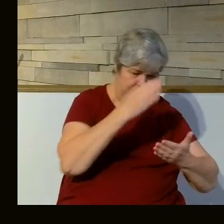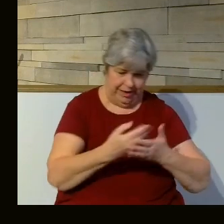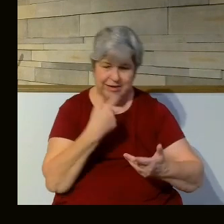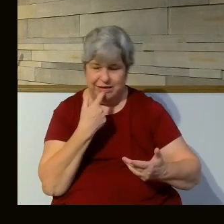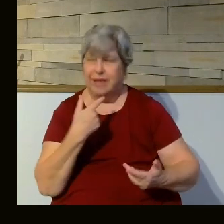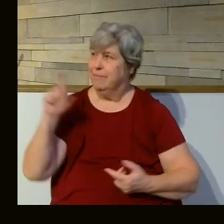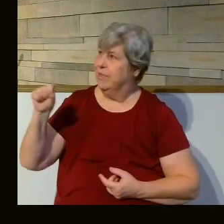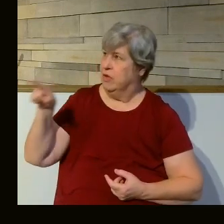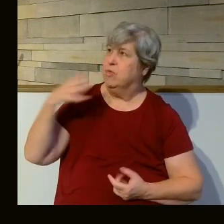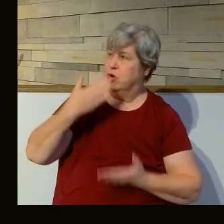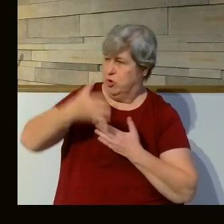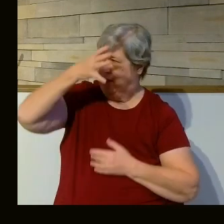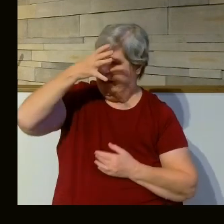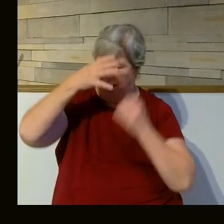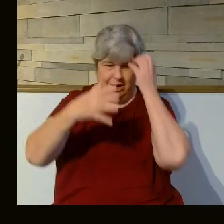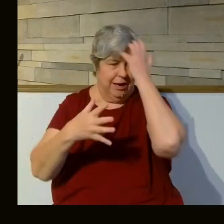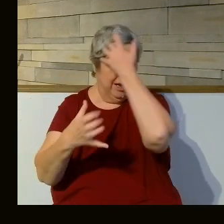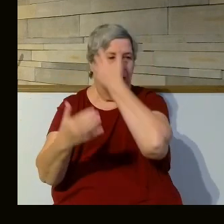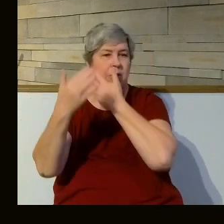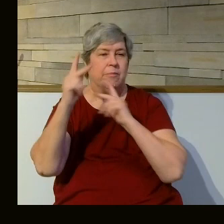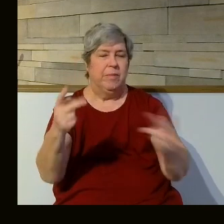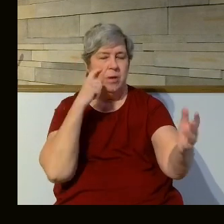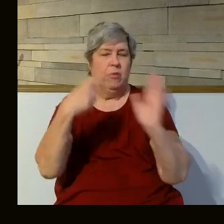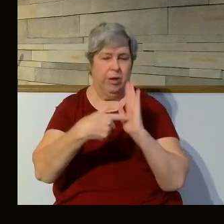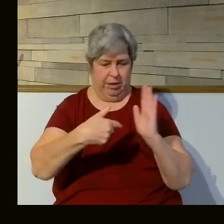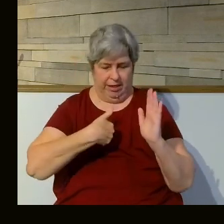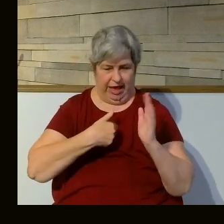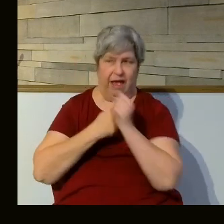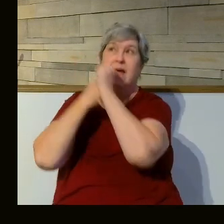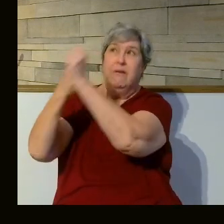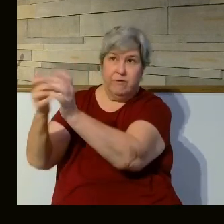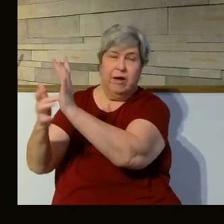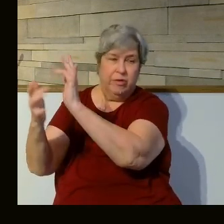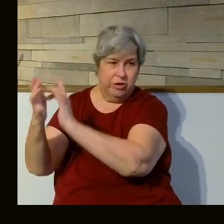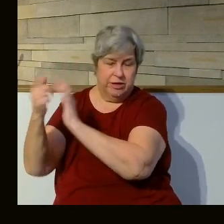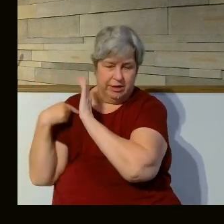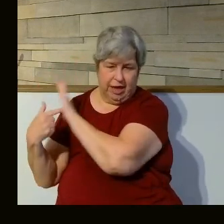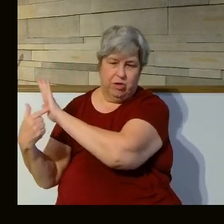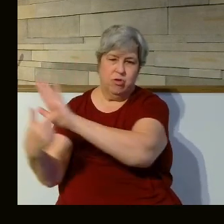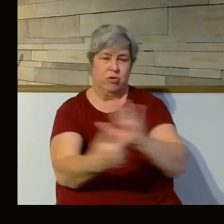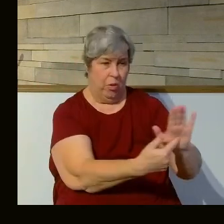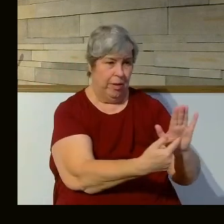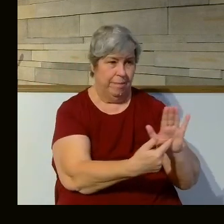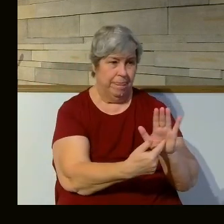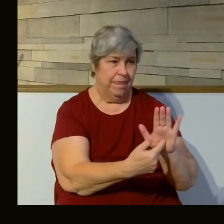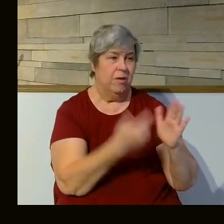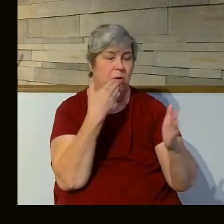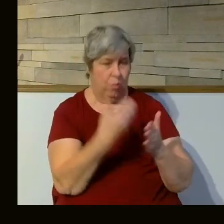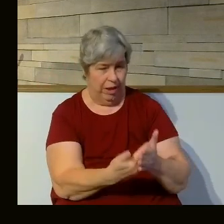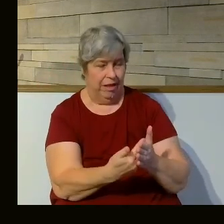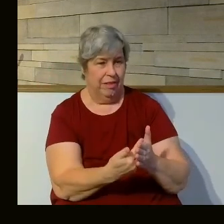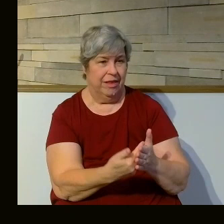dad. I want to be known as a follower of Jesus Christ, as His ambassador, as one who represented Him